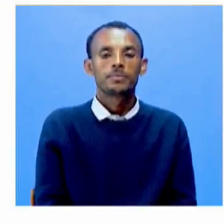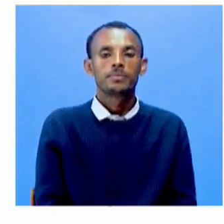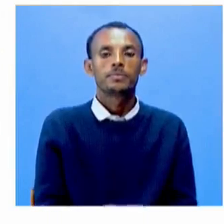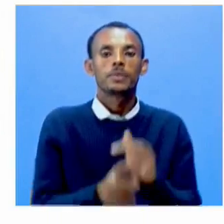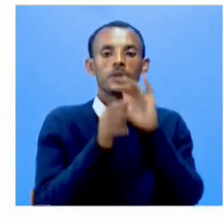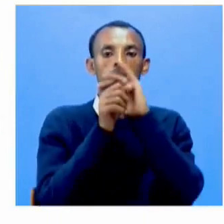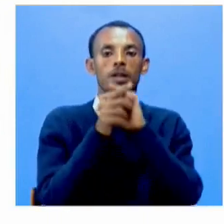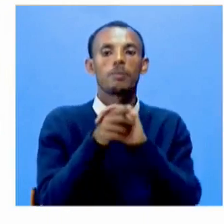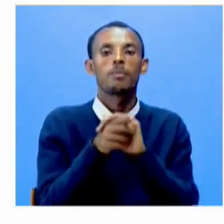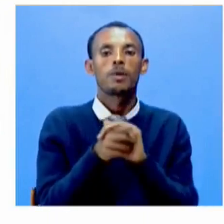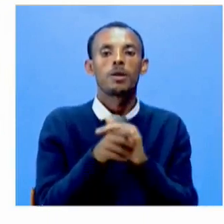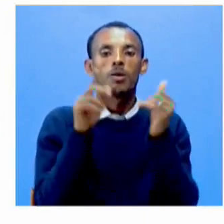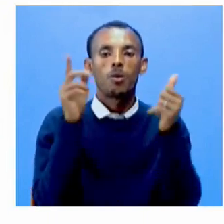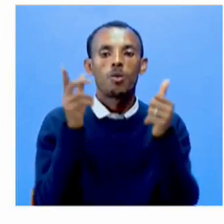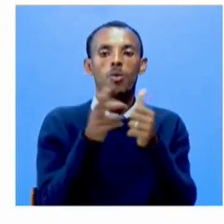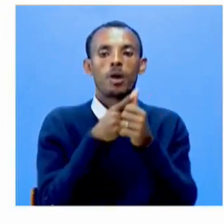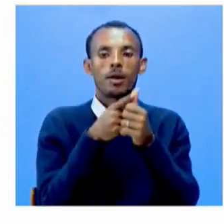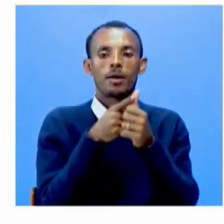Example 1.